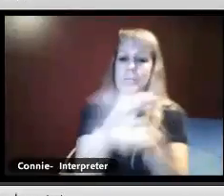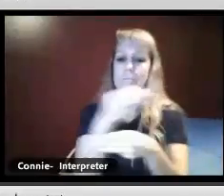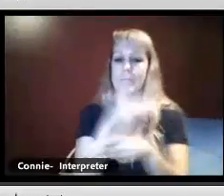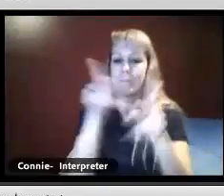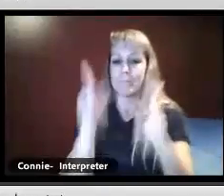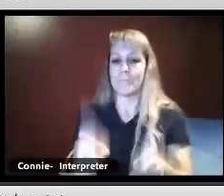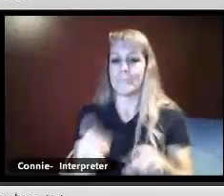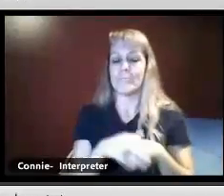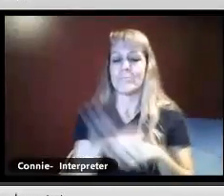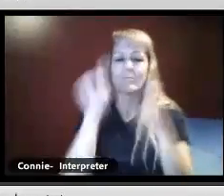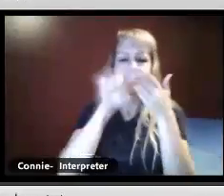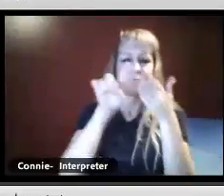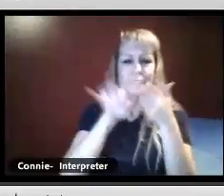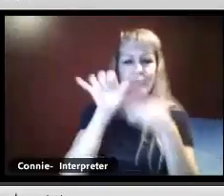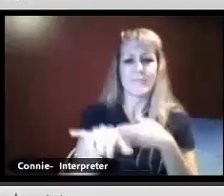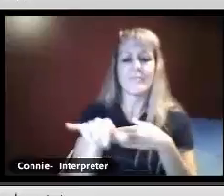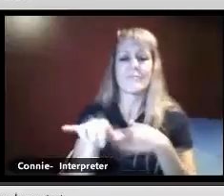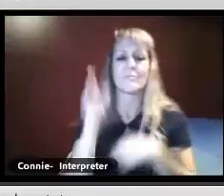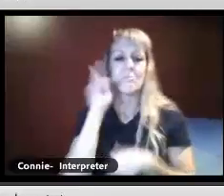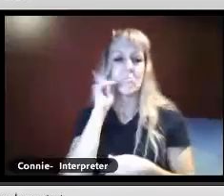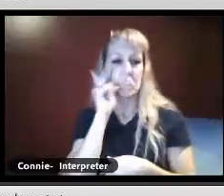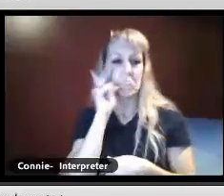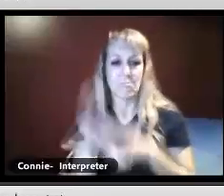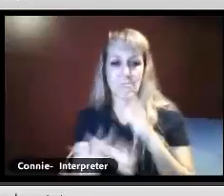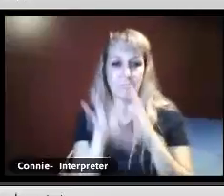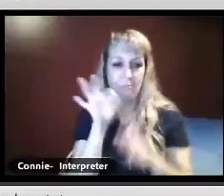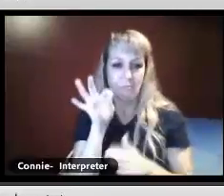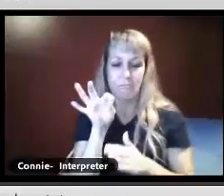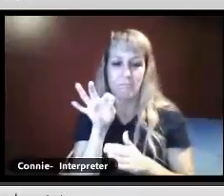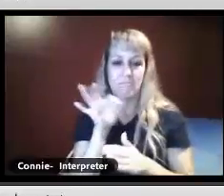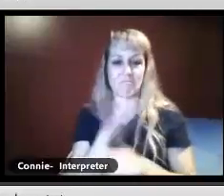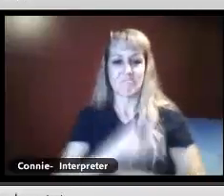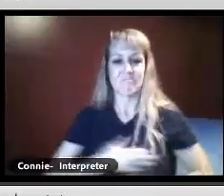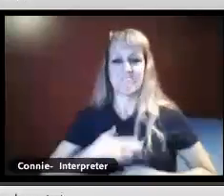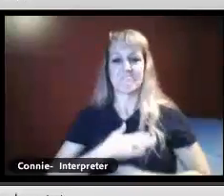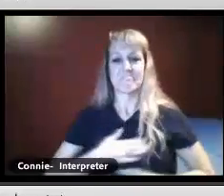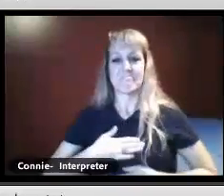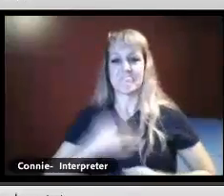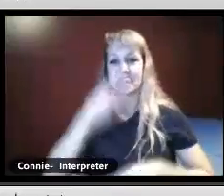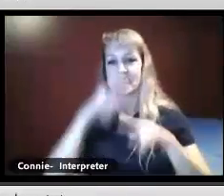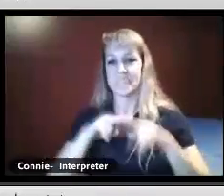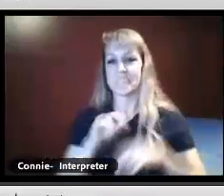those out and see if you don't find them completely delightful.